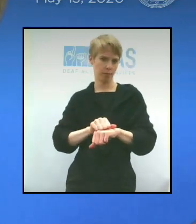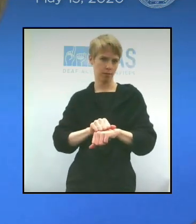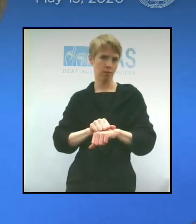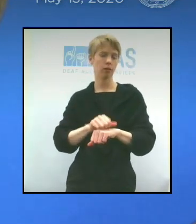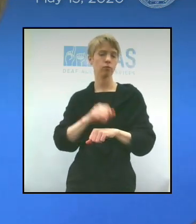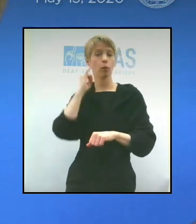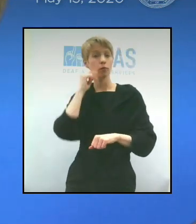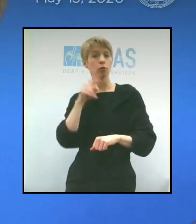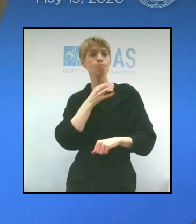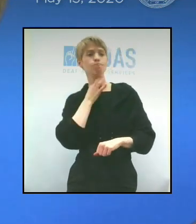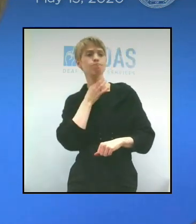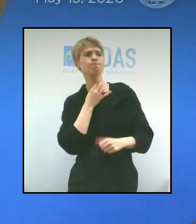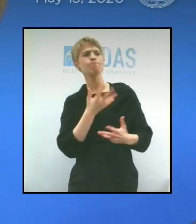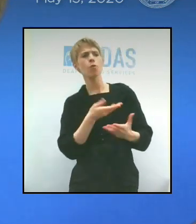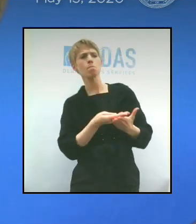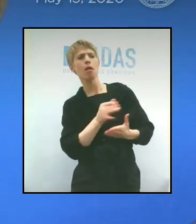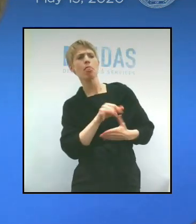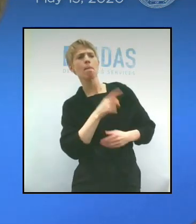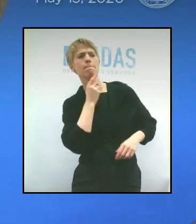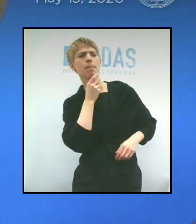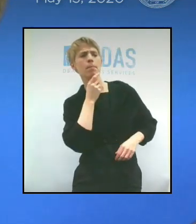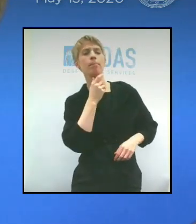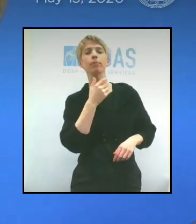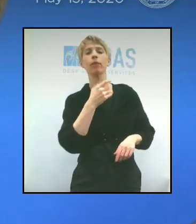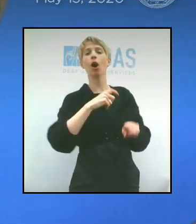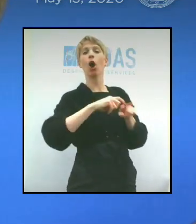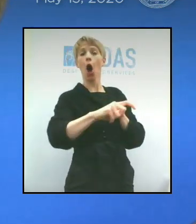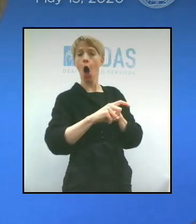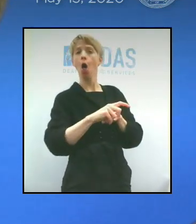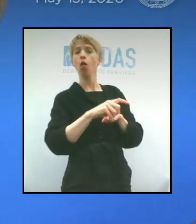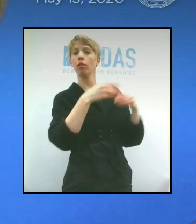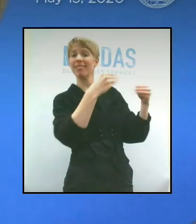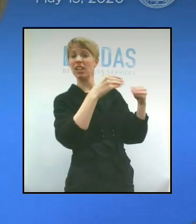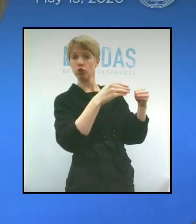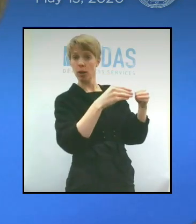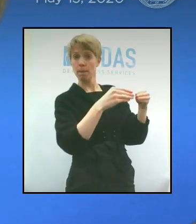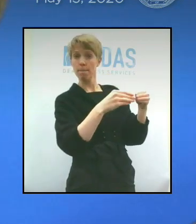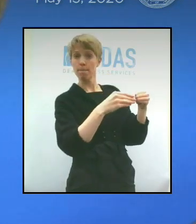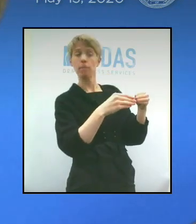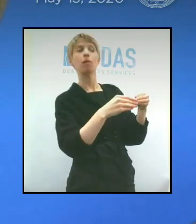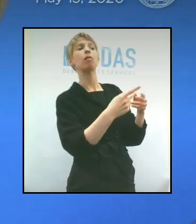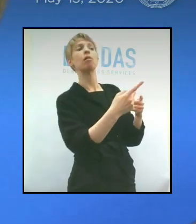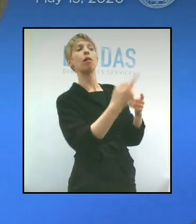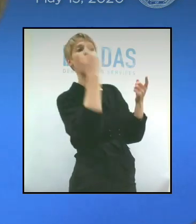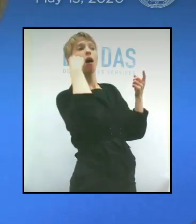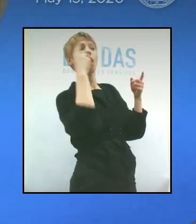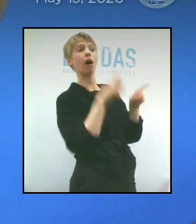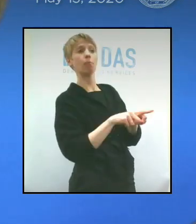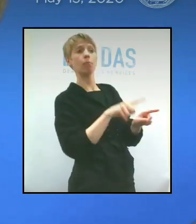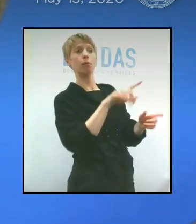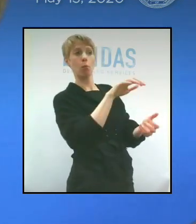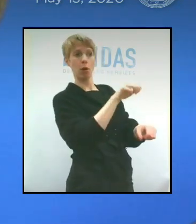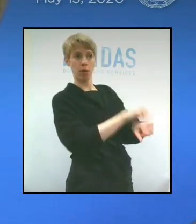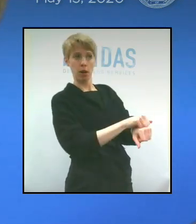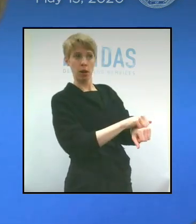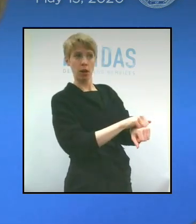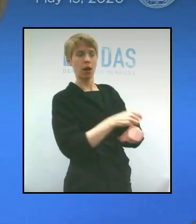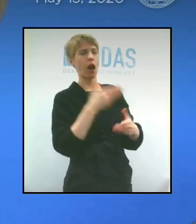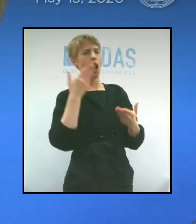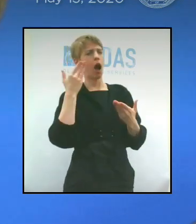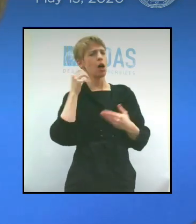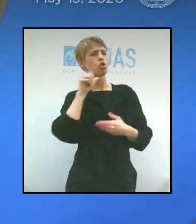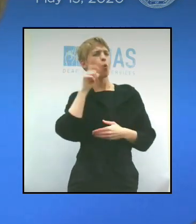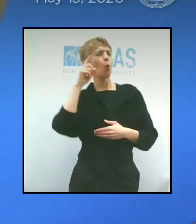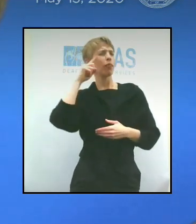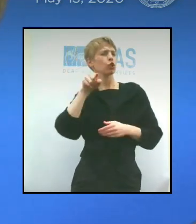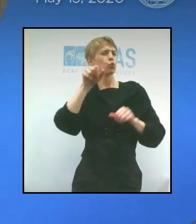should call the dealer and see if they're open for sale. And if so, they can do an appointment. I don't believe they're doing test drives of vehicles,